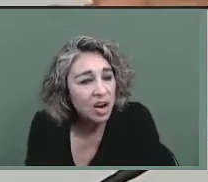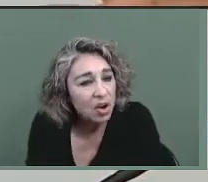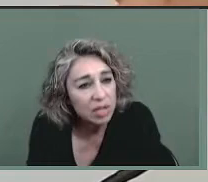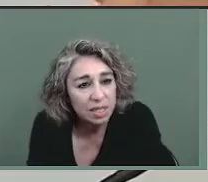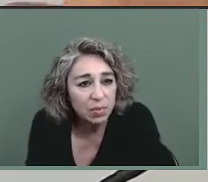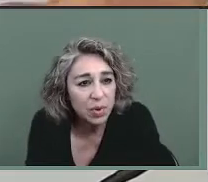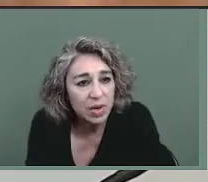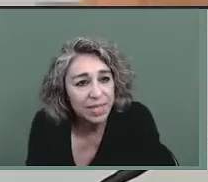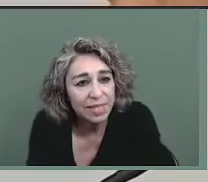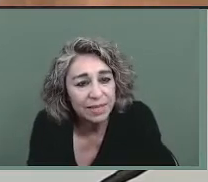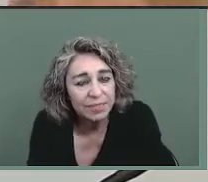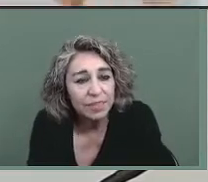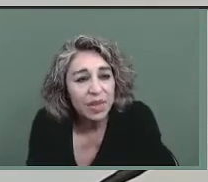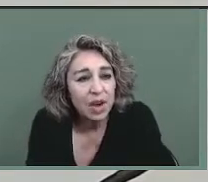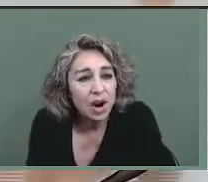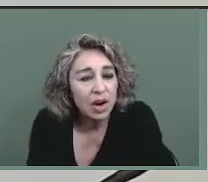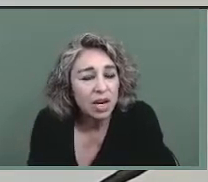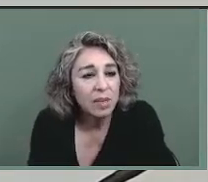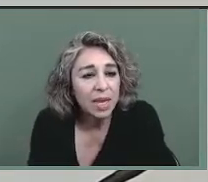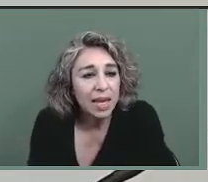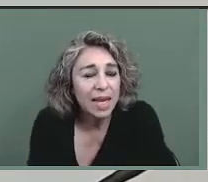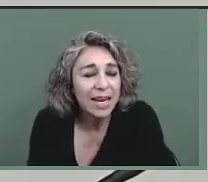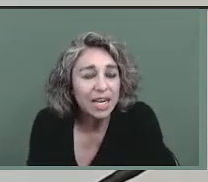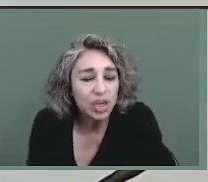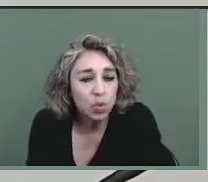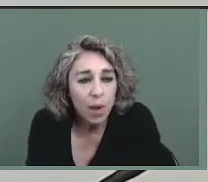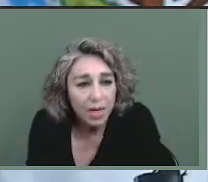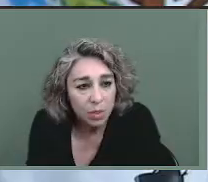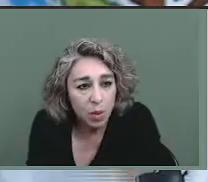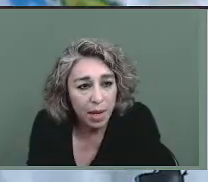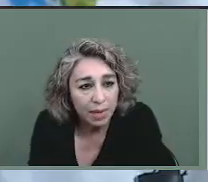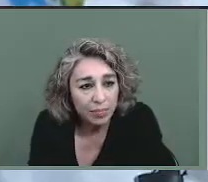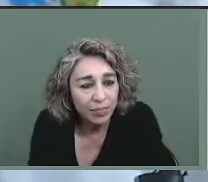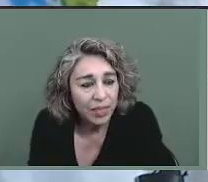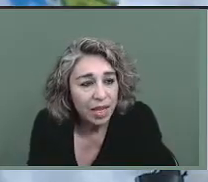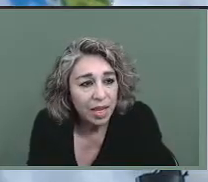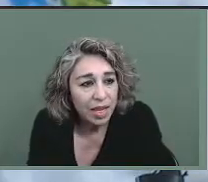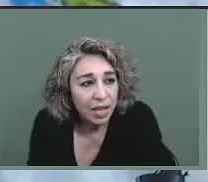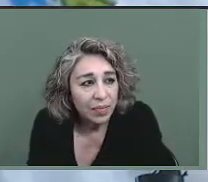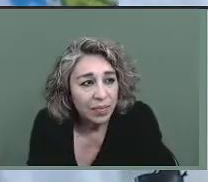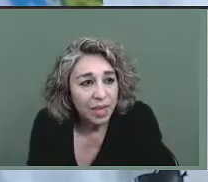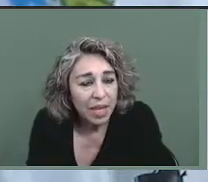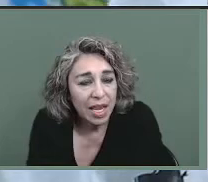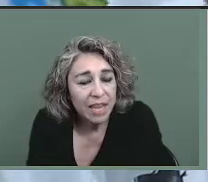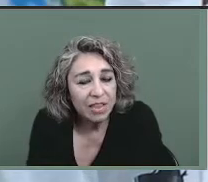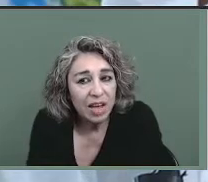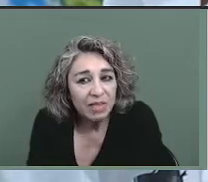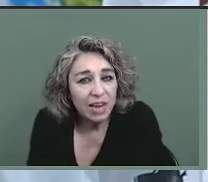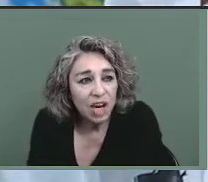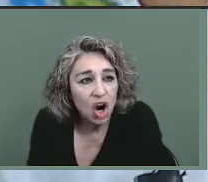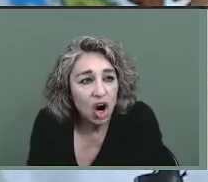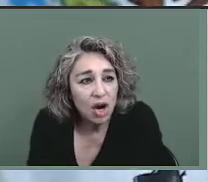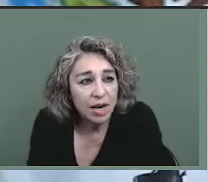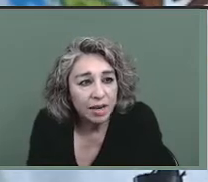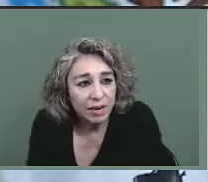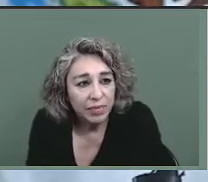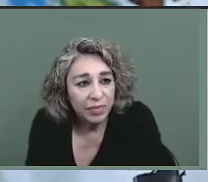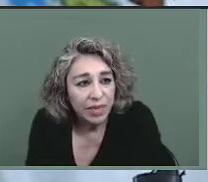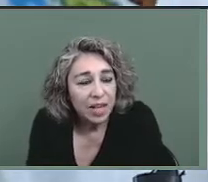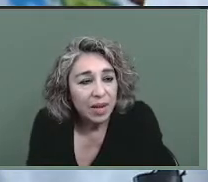And all these supports are coming in a direct way, and they'll have a